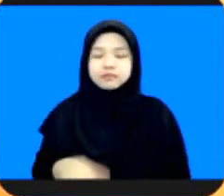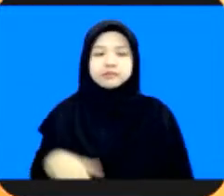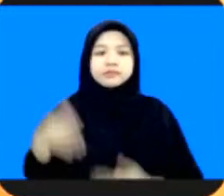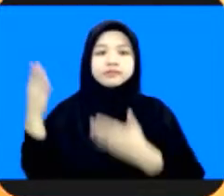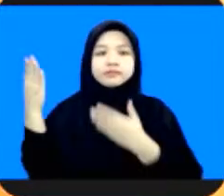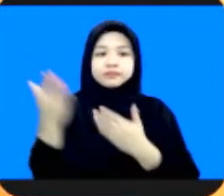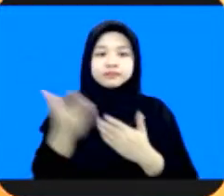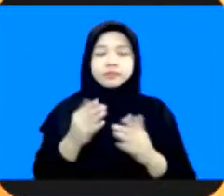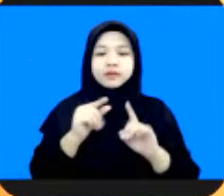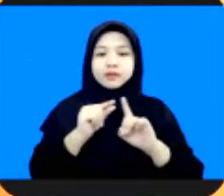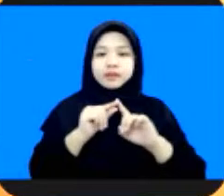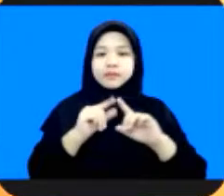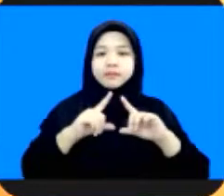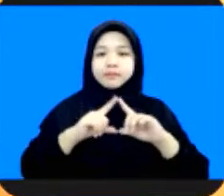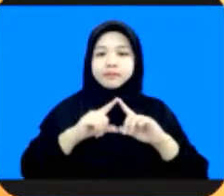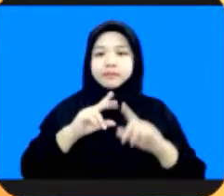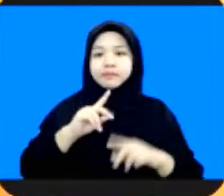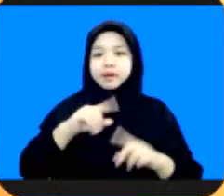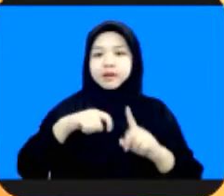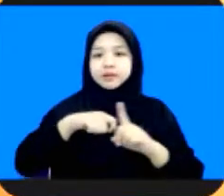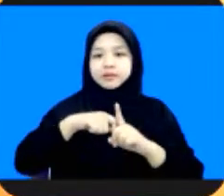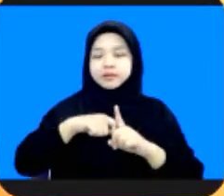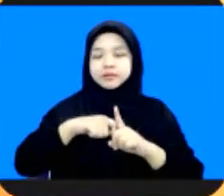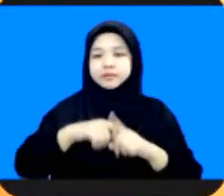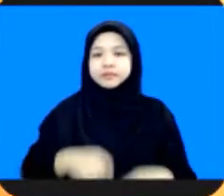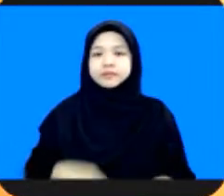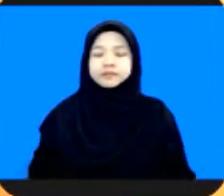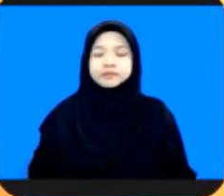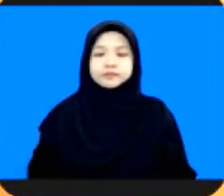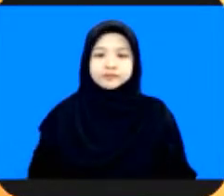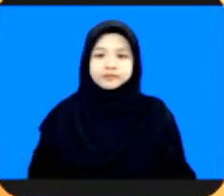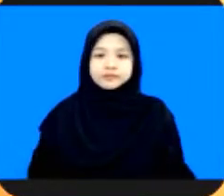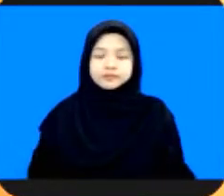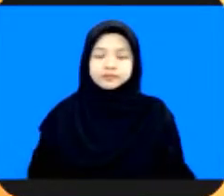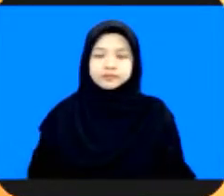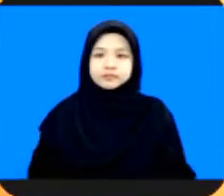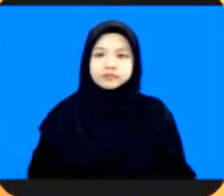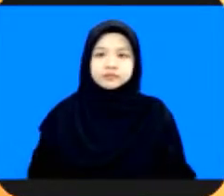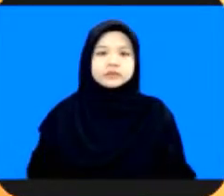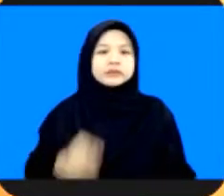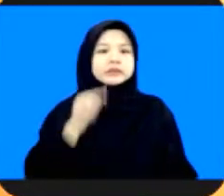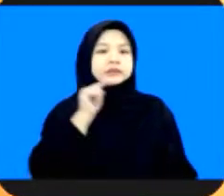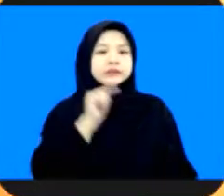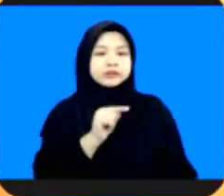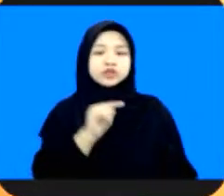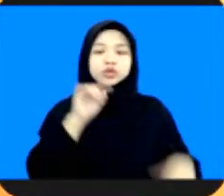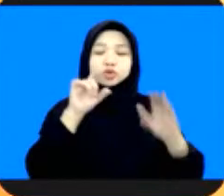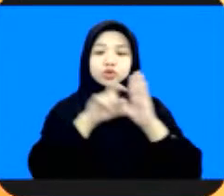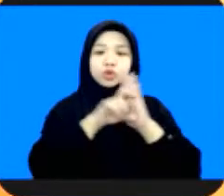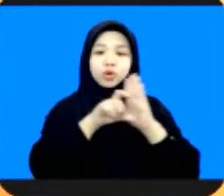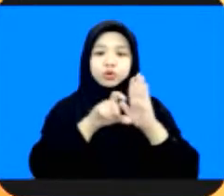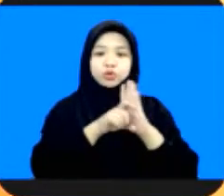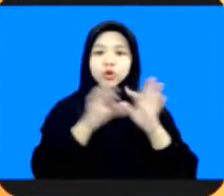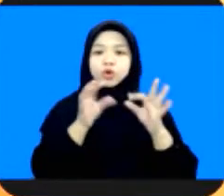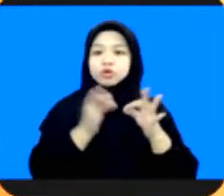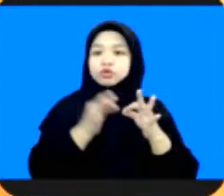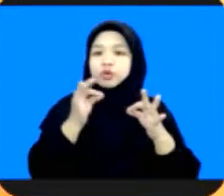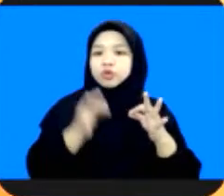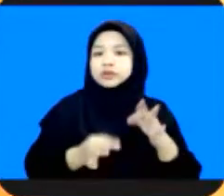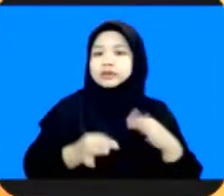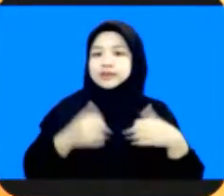Well, I think this is one example of a good solution to disinformation.